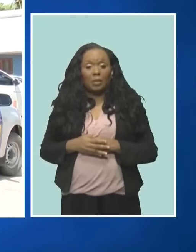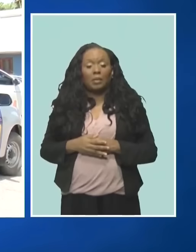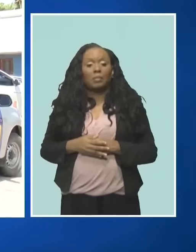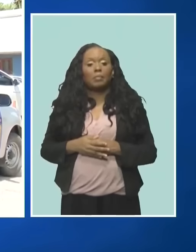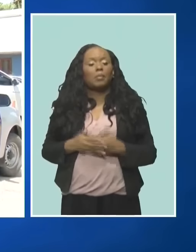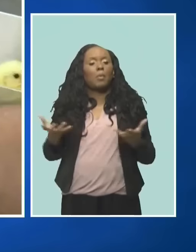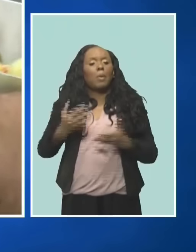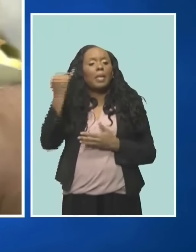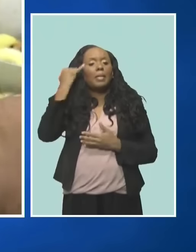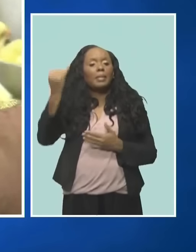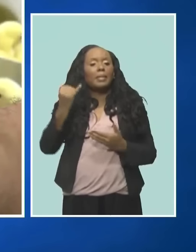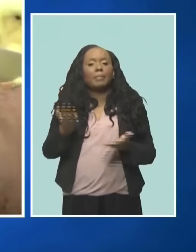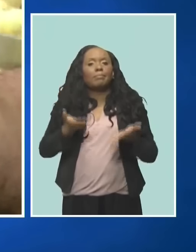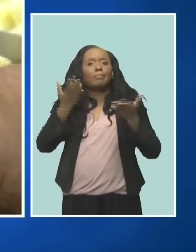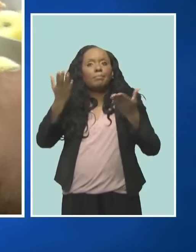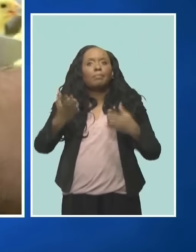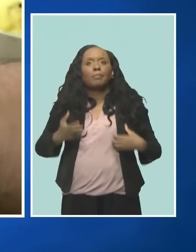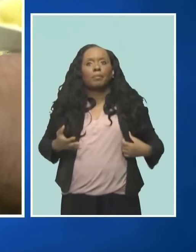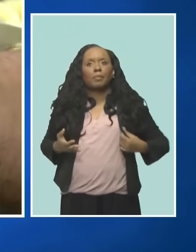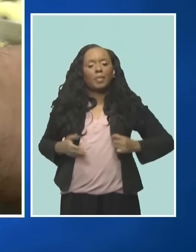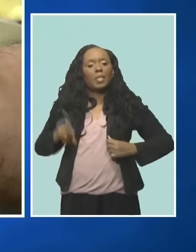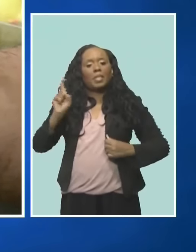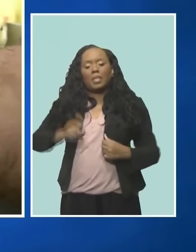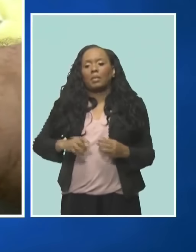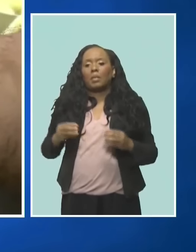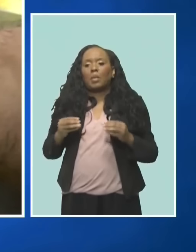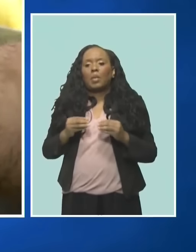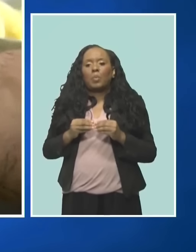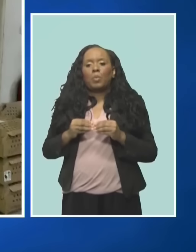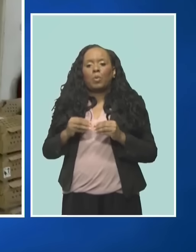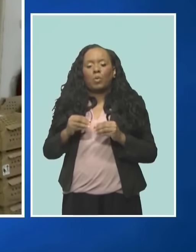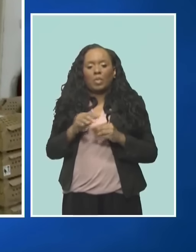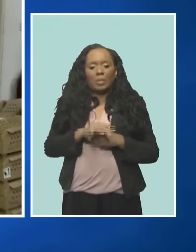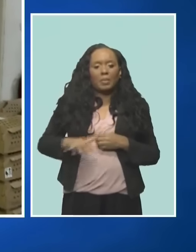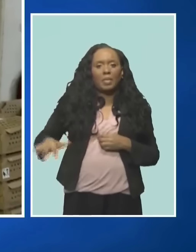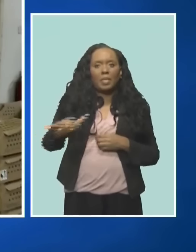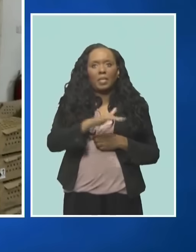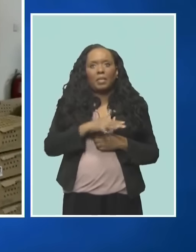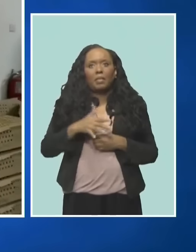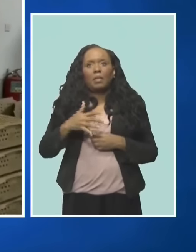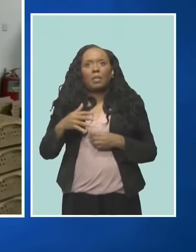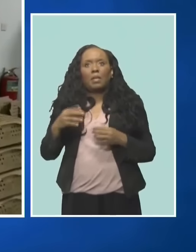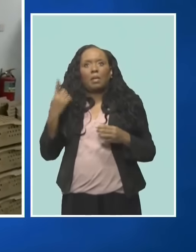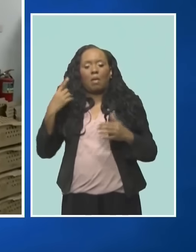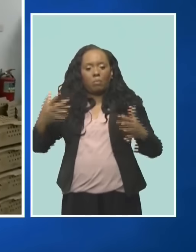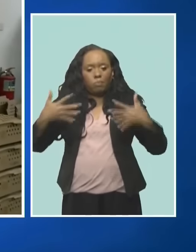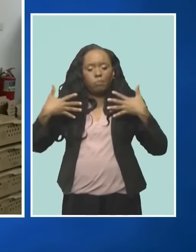recommends farmers place the birds in ventilated spaces, which allows 2 square feet for